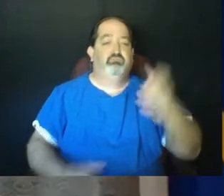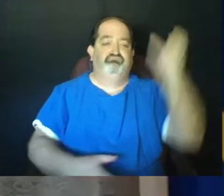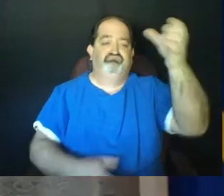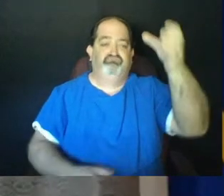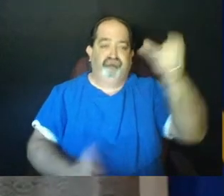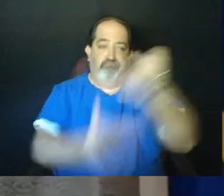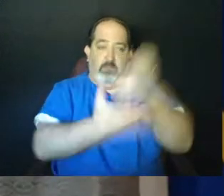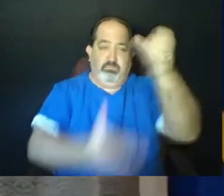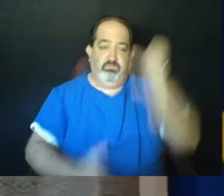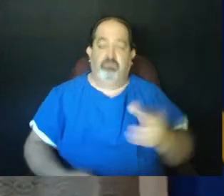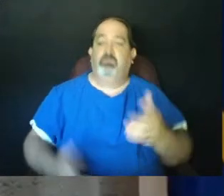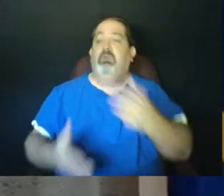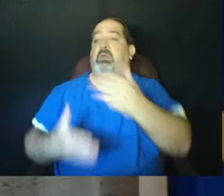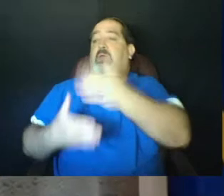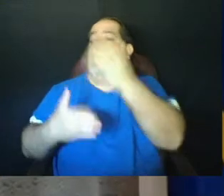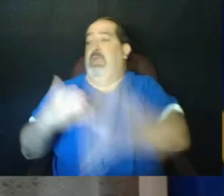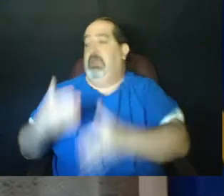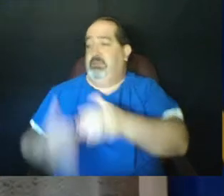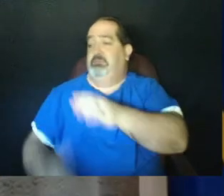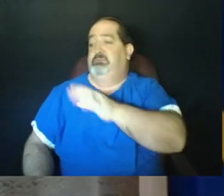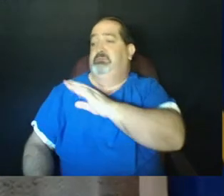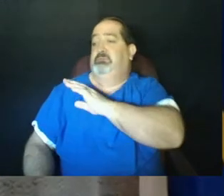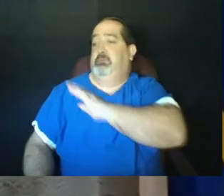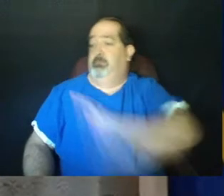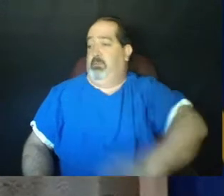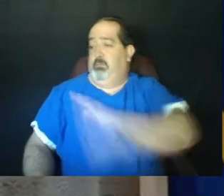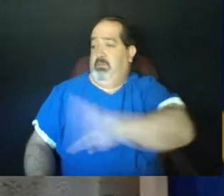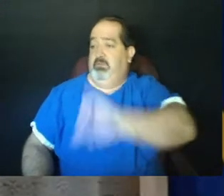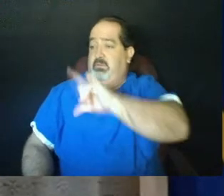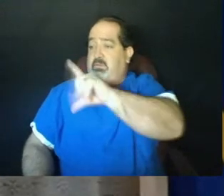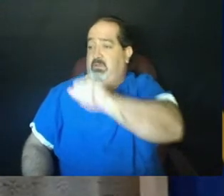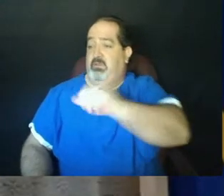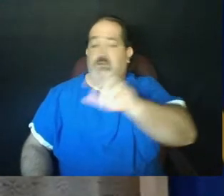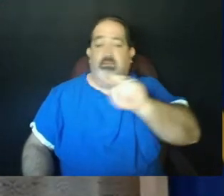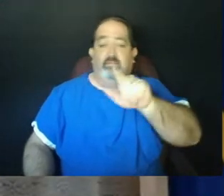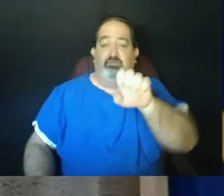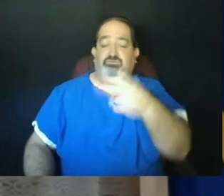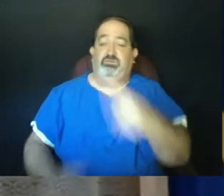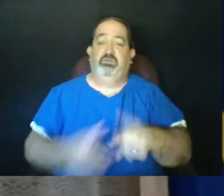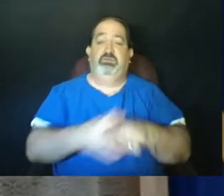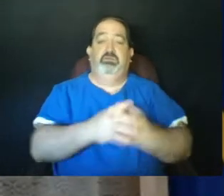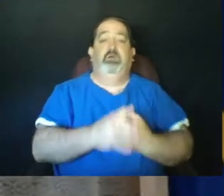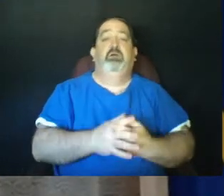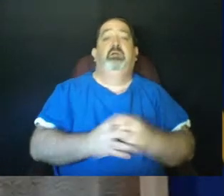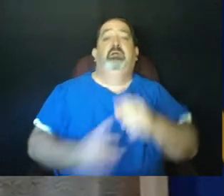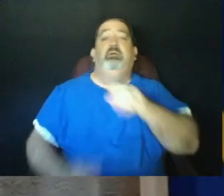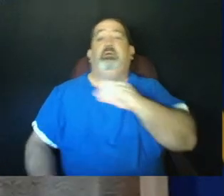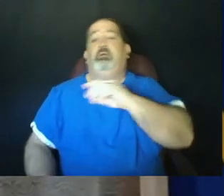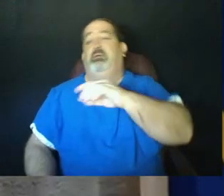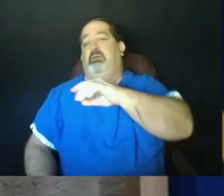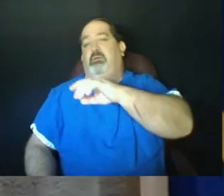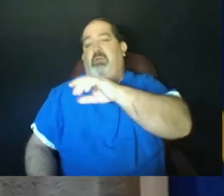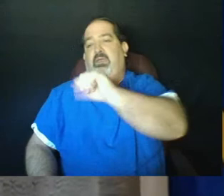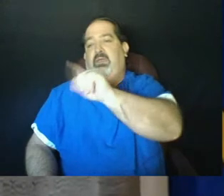Here closes the court of their excellencies Ilya and Vatasha, and resumes the court of their majesties Alexander and Tahira.